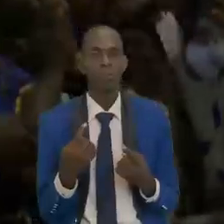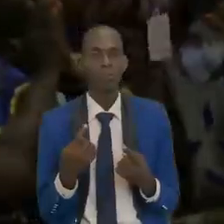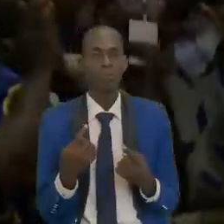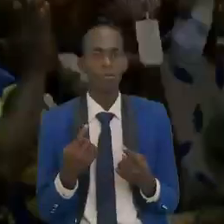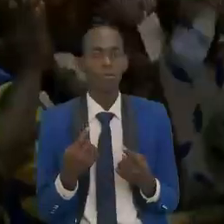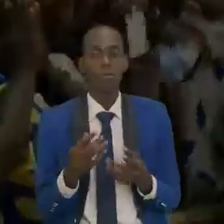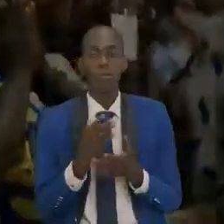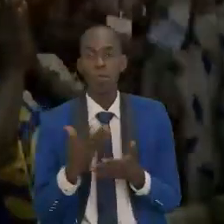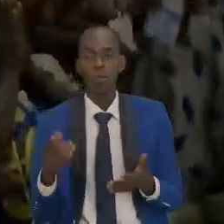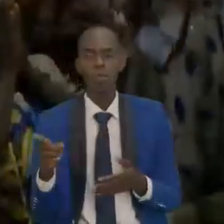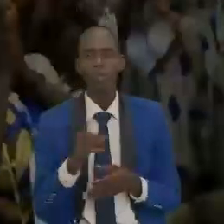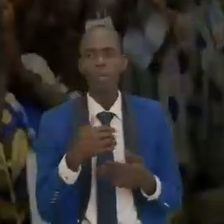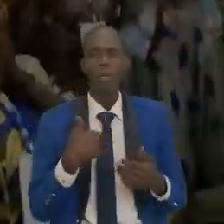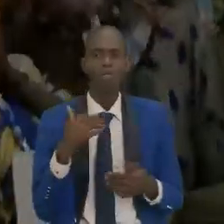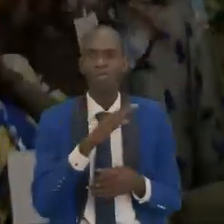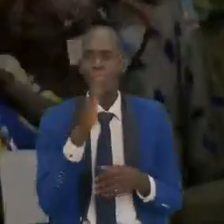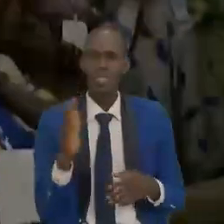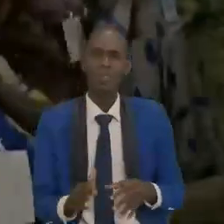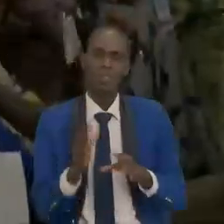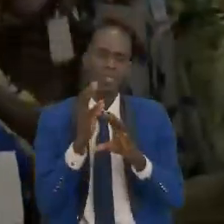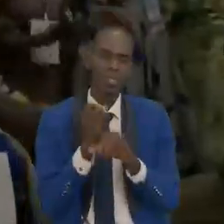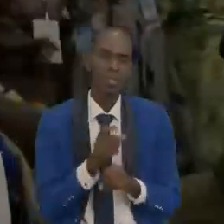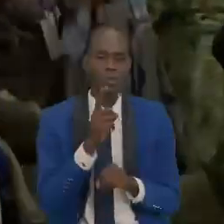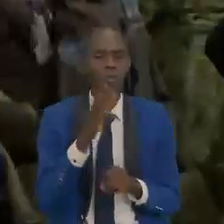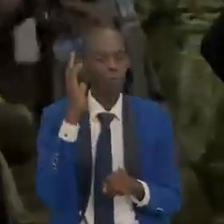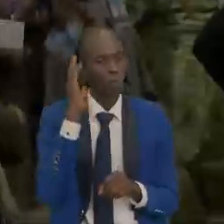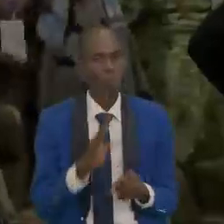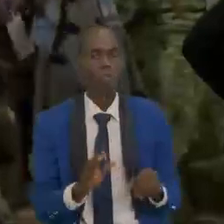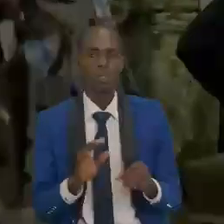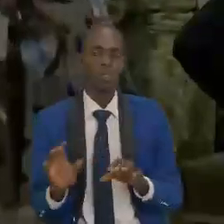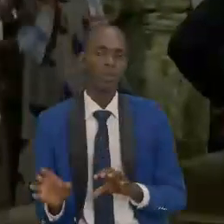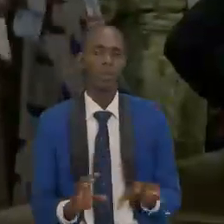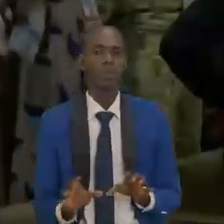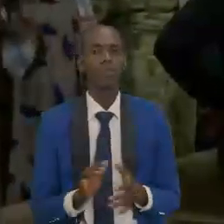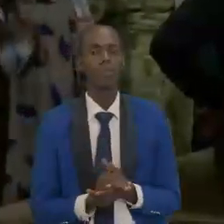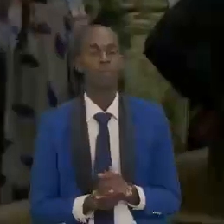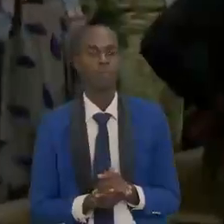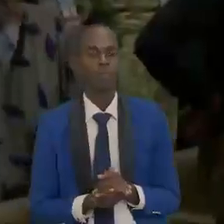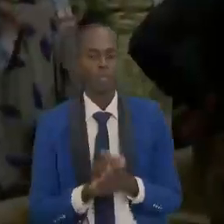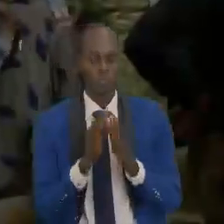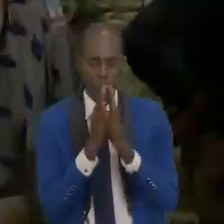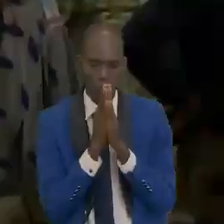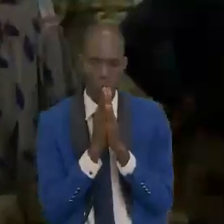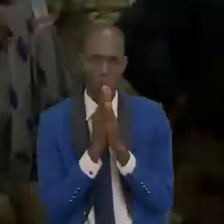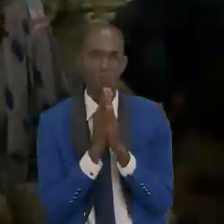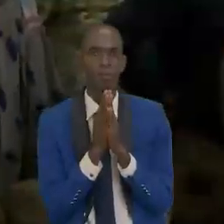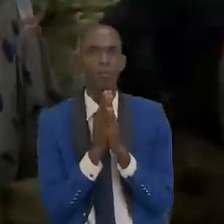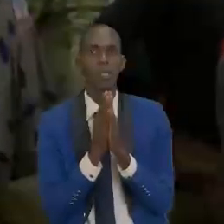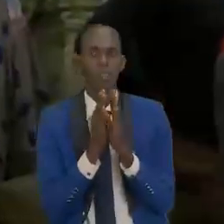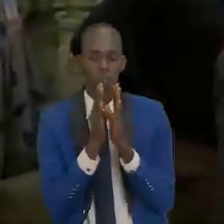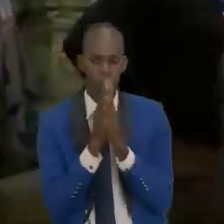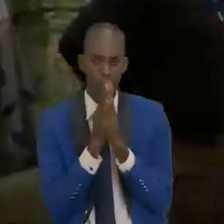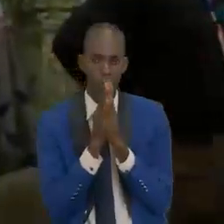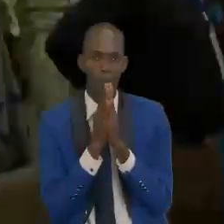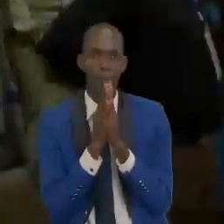something you have never achieved you will achieve faith Faith